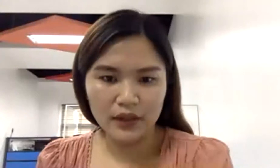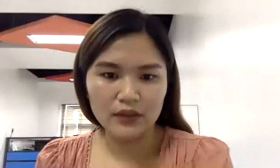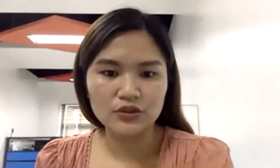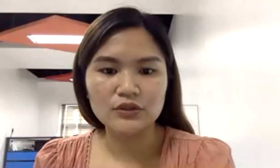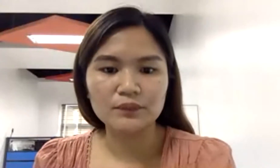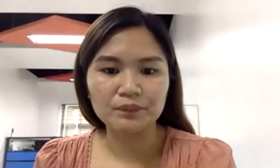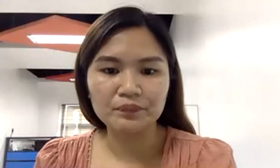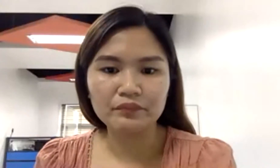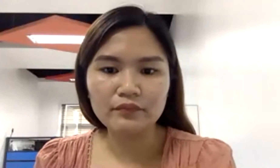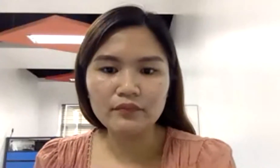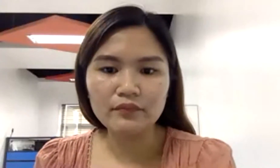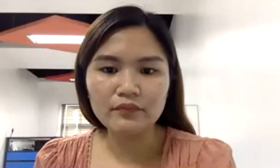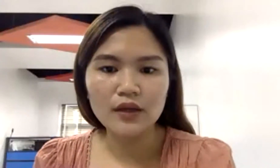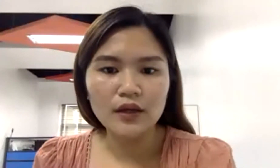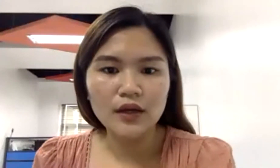library@stii.dost.gov.ph.